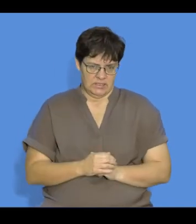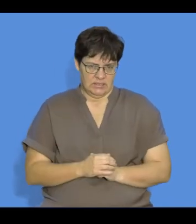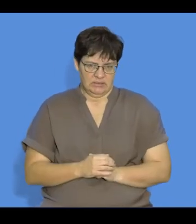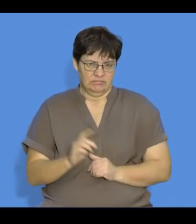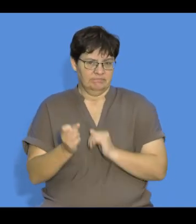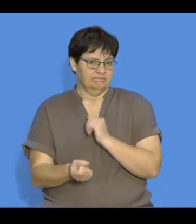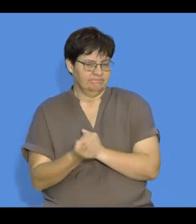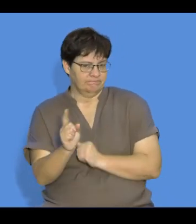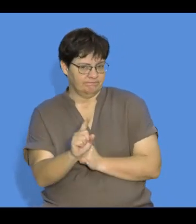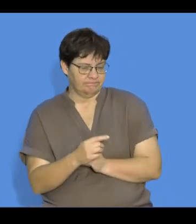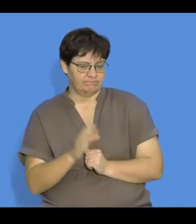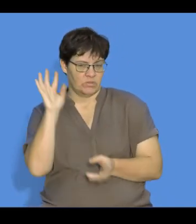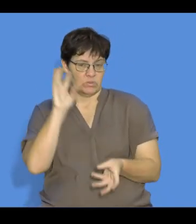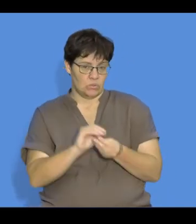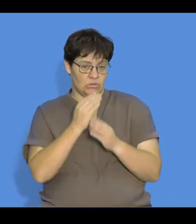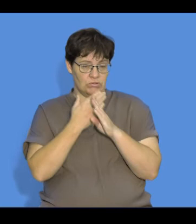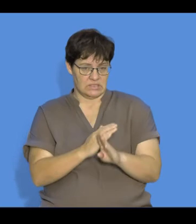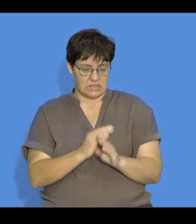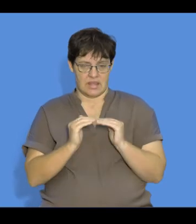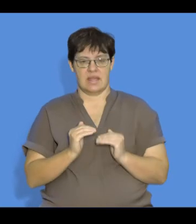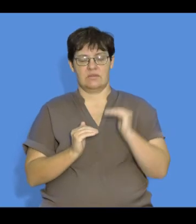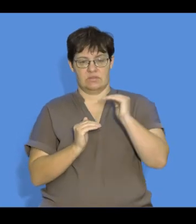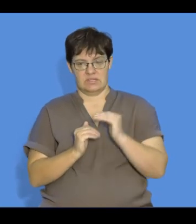happen? Total resistance will increase,